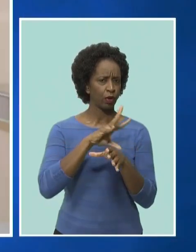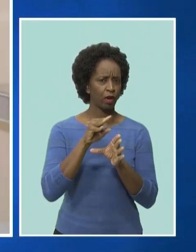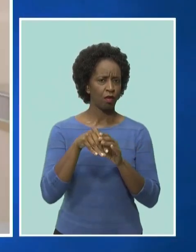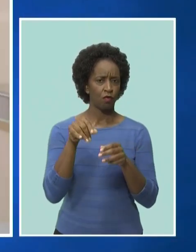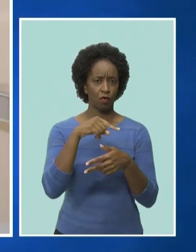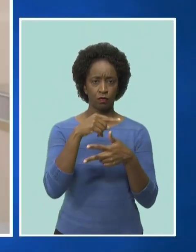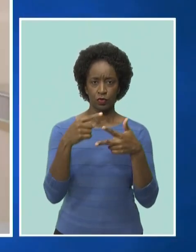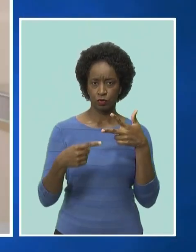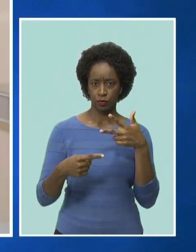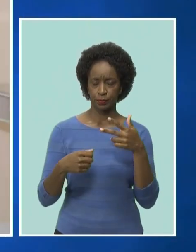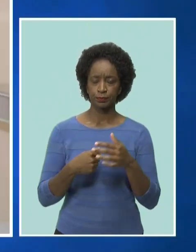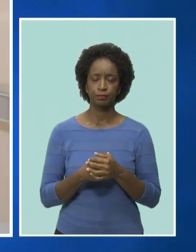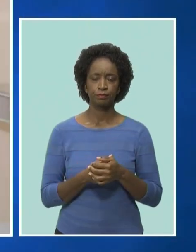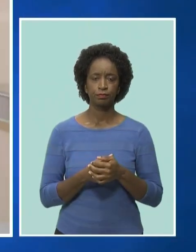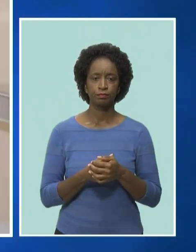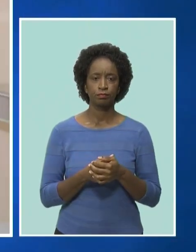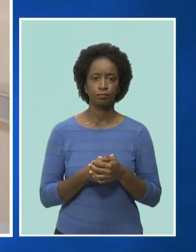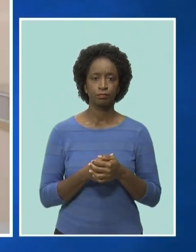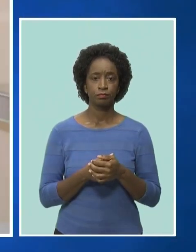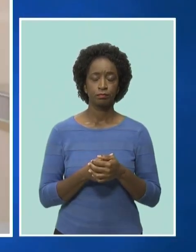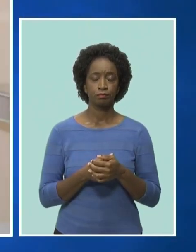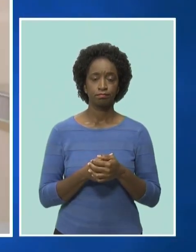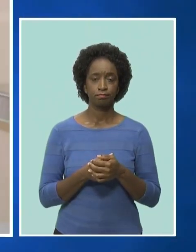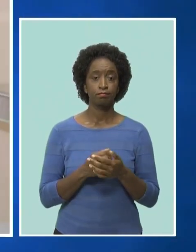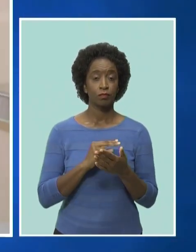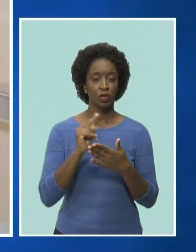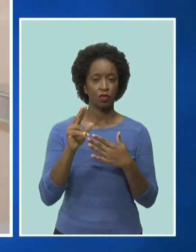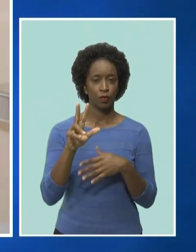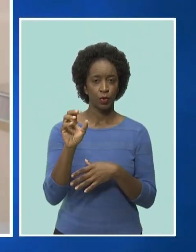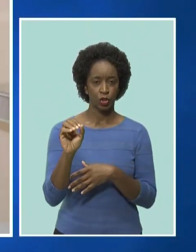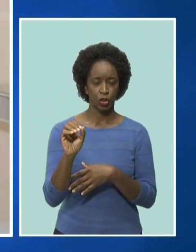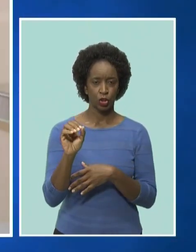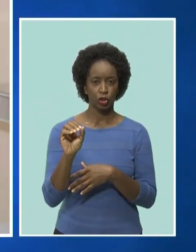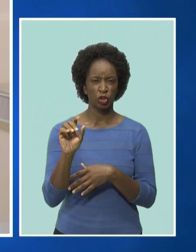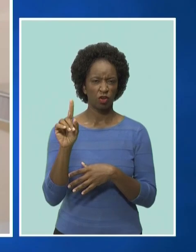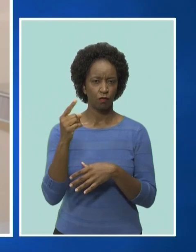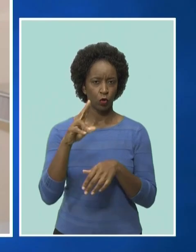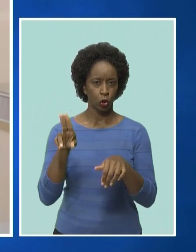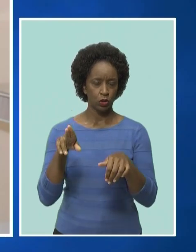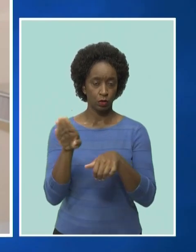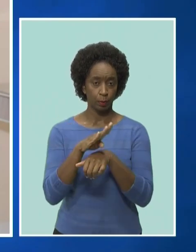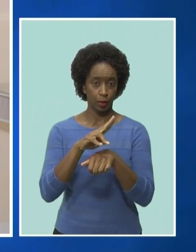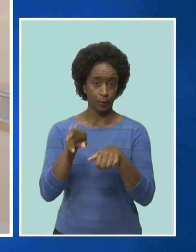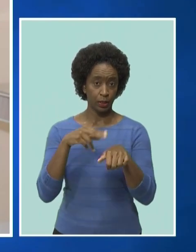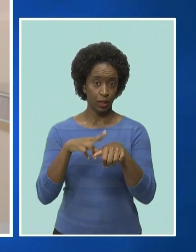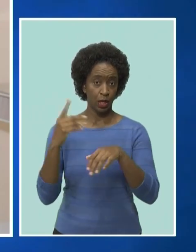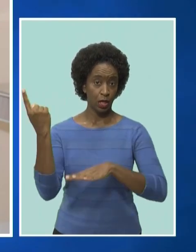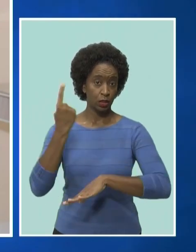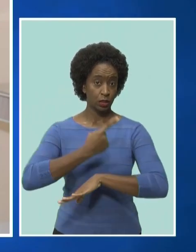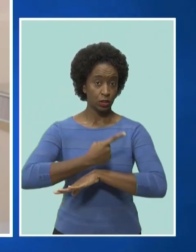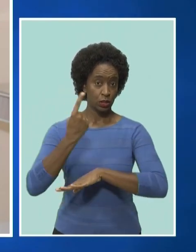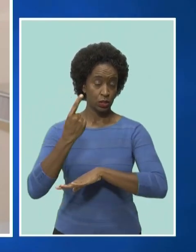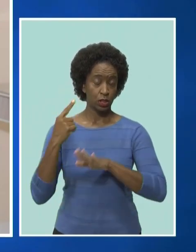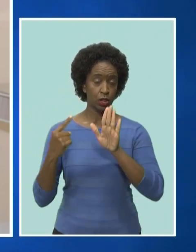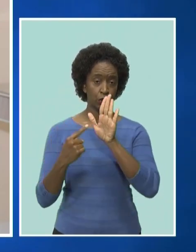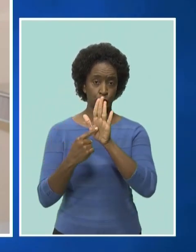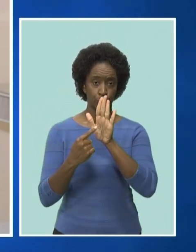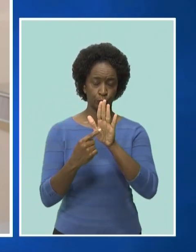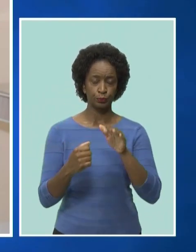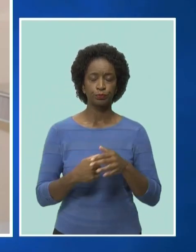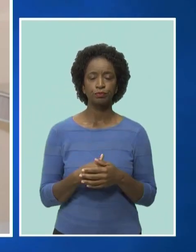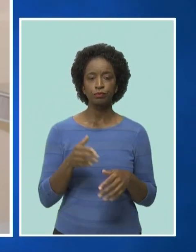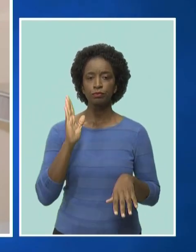November 30th, for the first ever Barbados National Day concert, those three squares will come alive, free to the